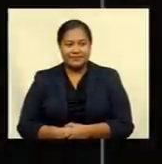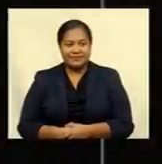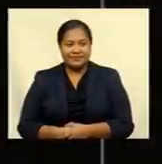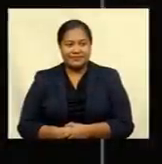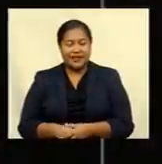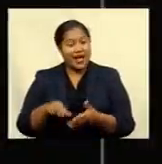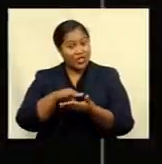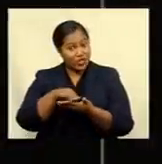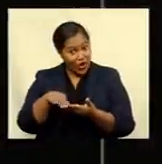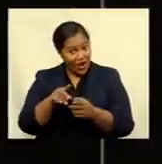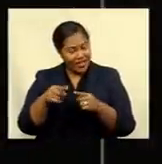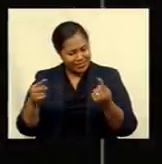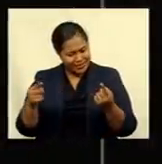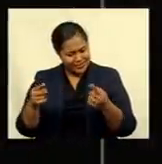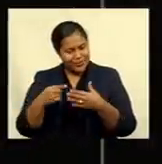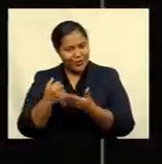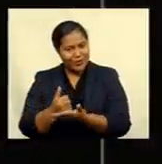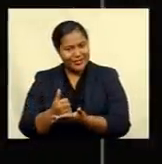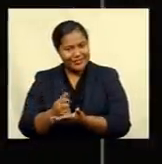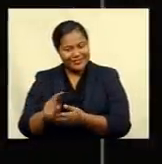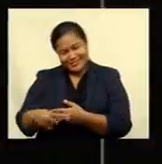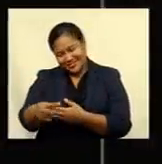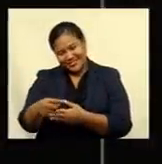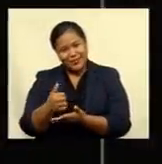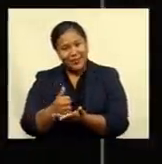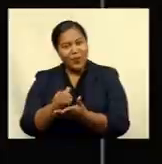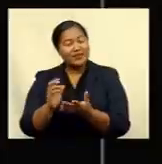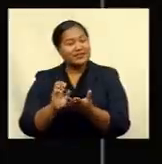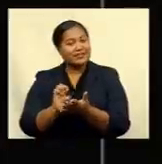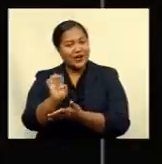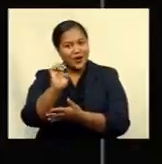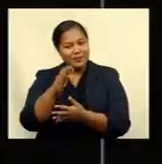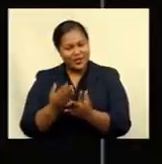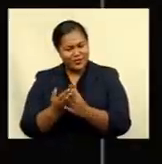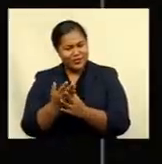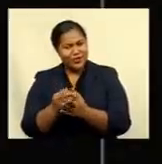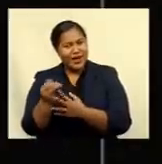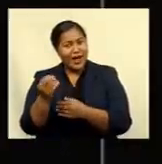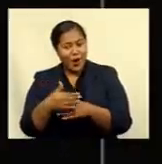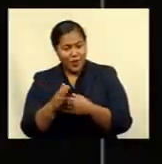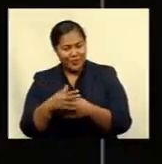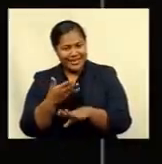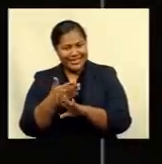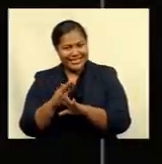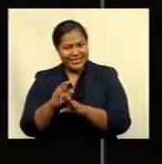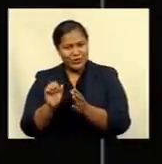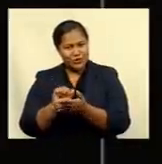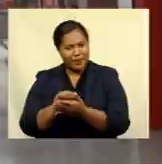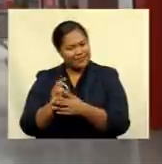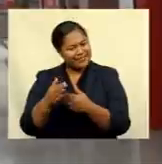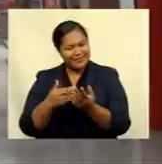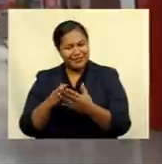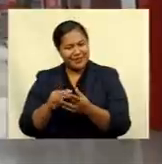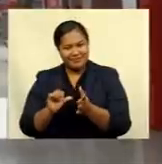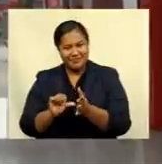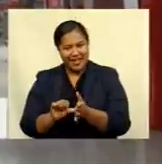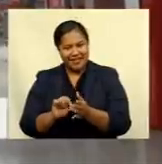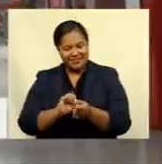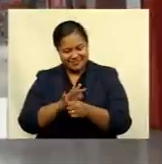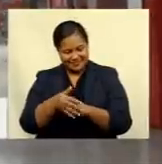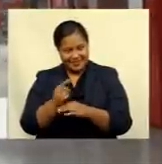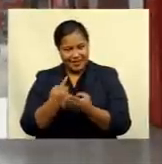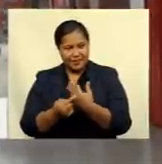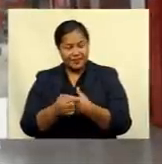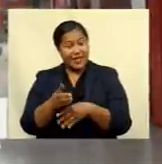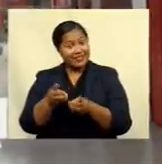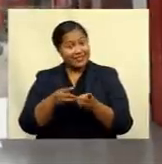Dollar Things continues to support the economy through its investment, opening a new shop in Fiji despite the current situation. Director Andy